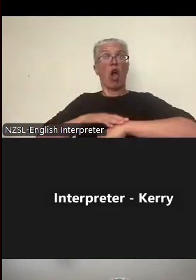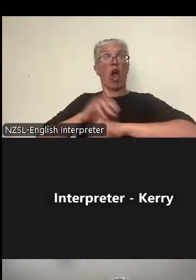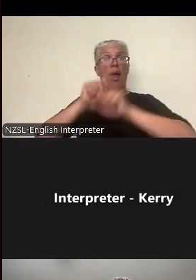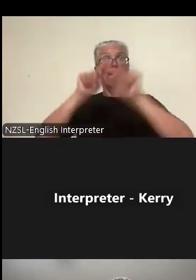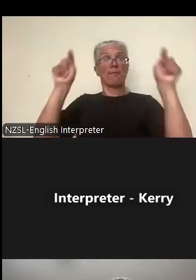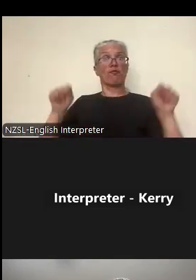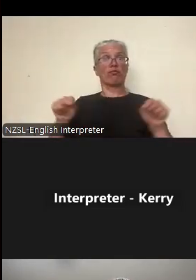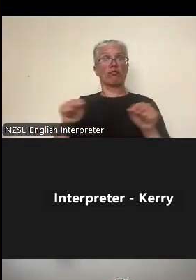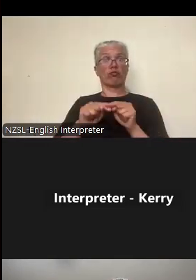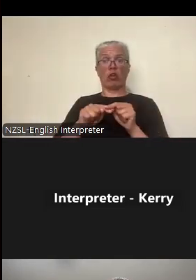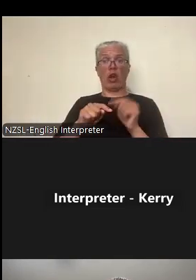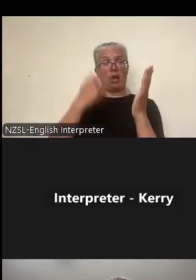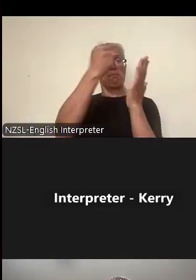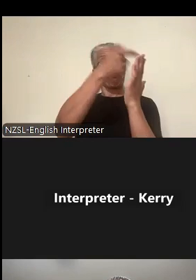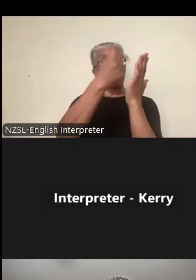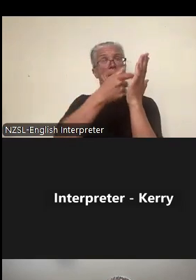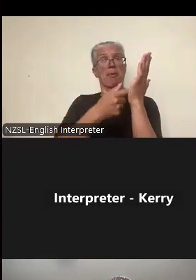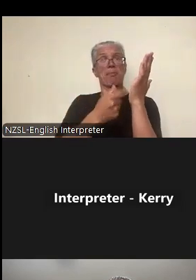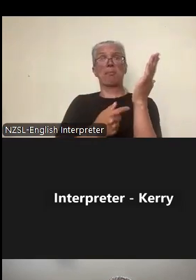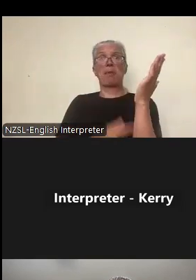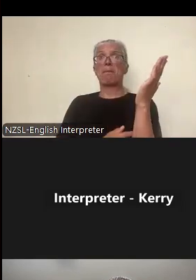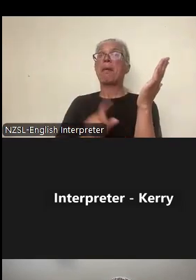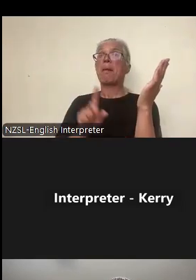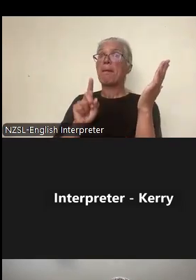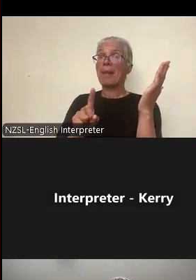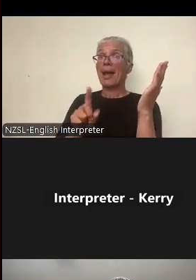focus, and it means major time.